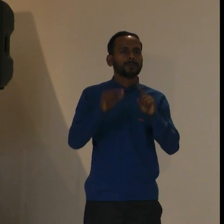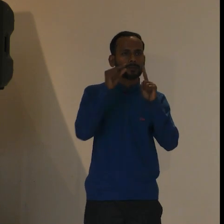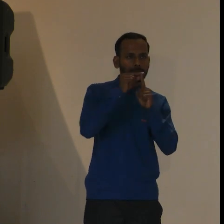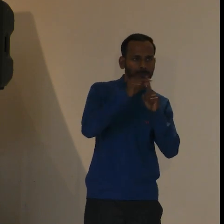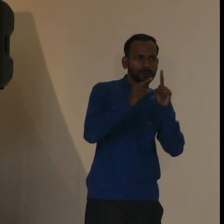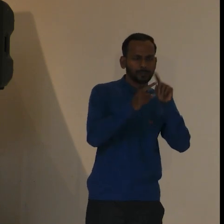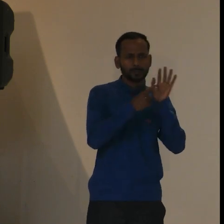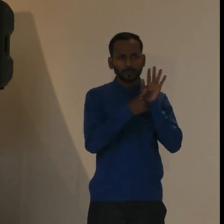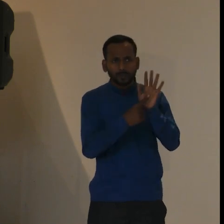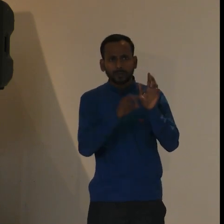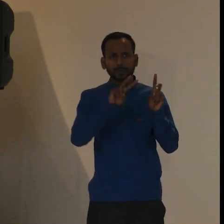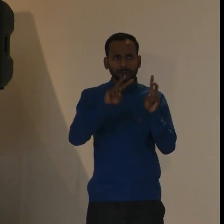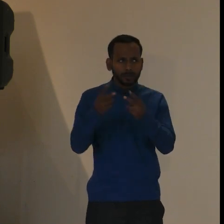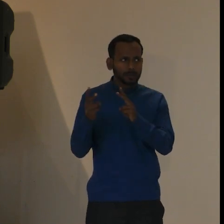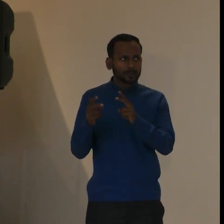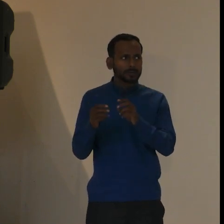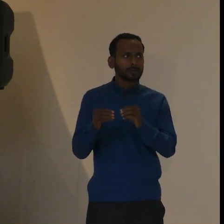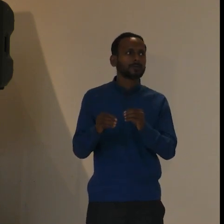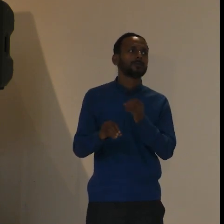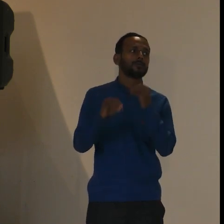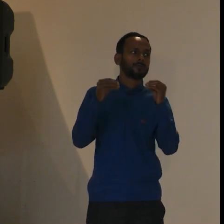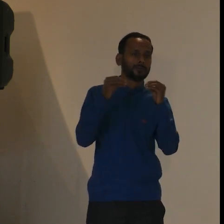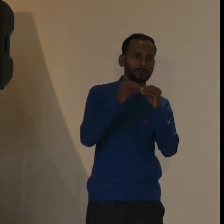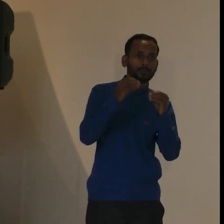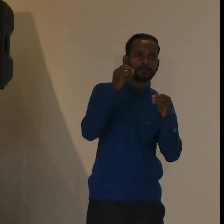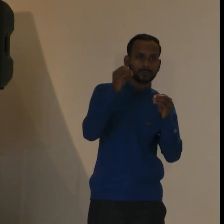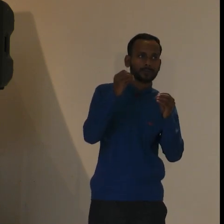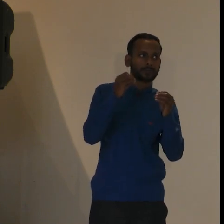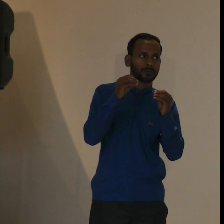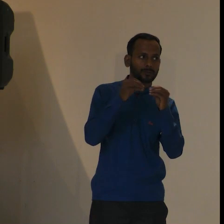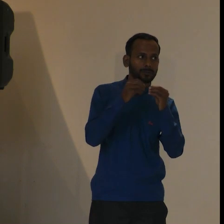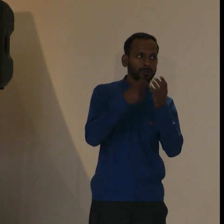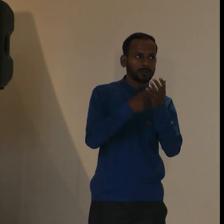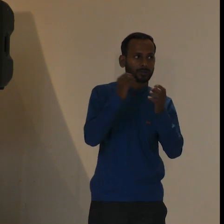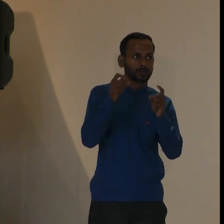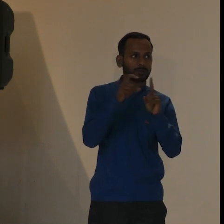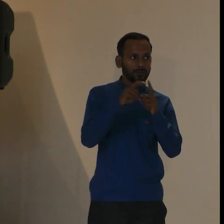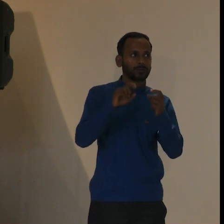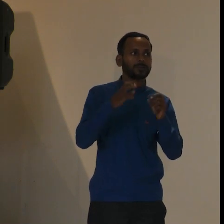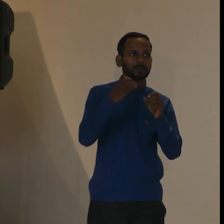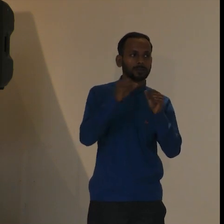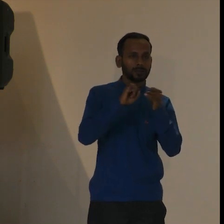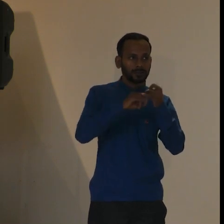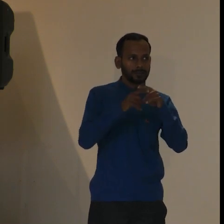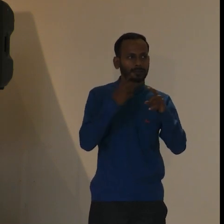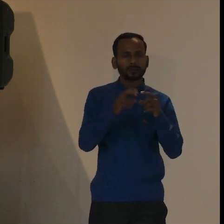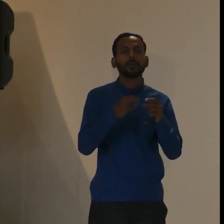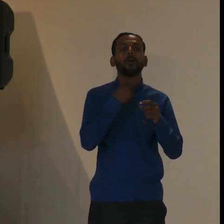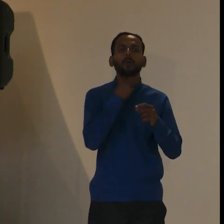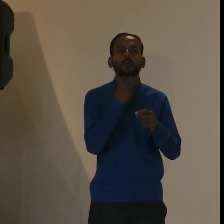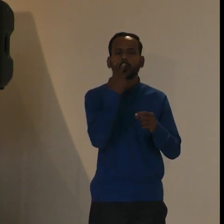is when we make a podcast and we transport the museum space orally to the oral